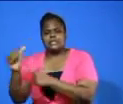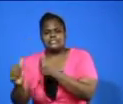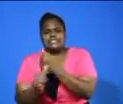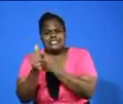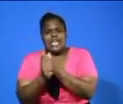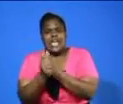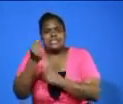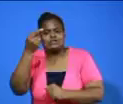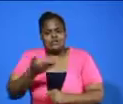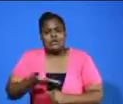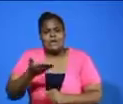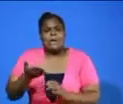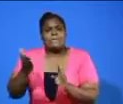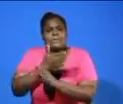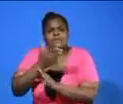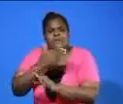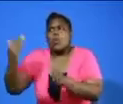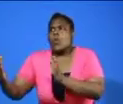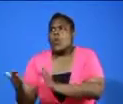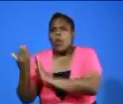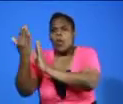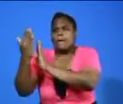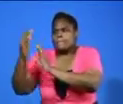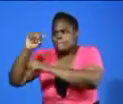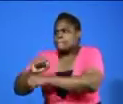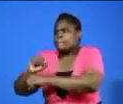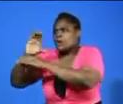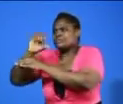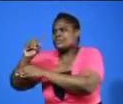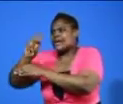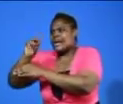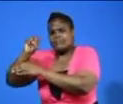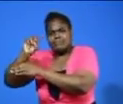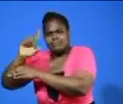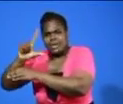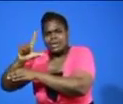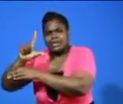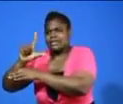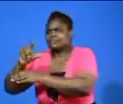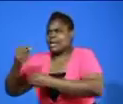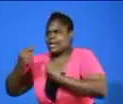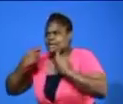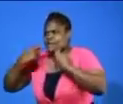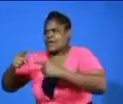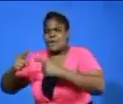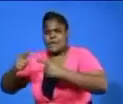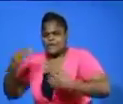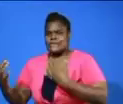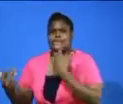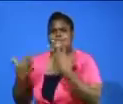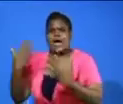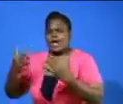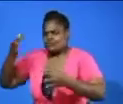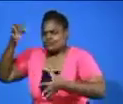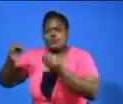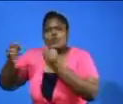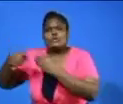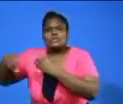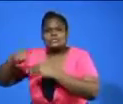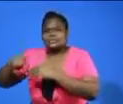was standing on the Mount of Carmel, declaring in fiery judgment,